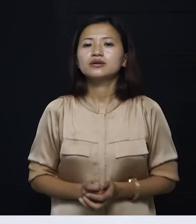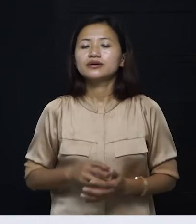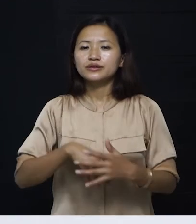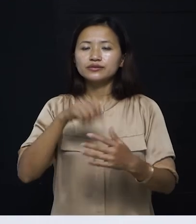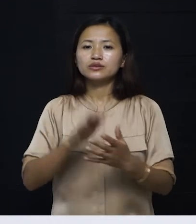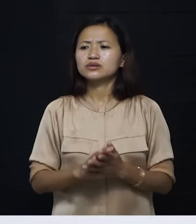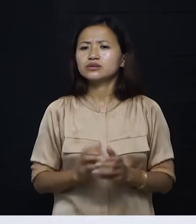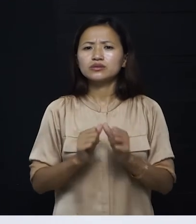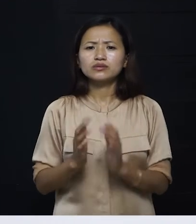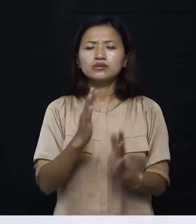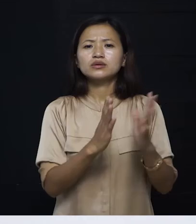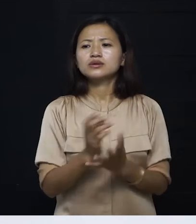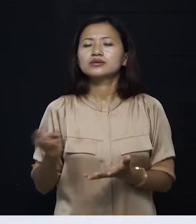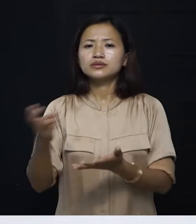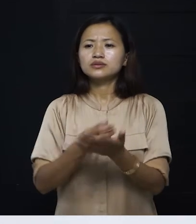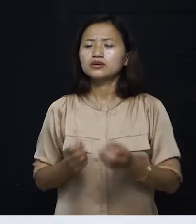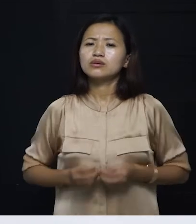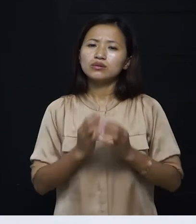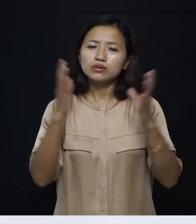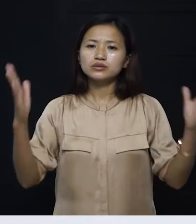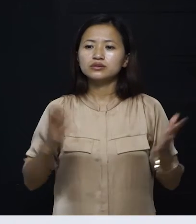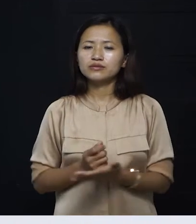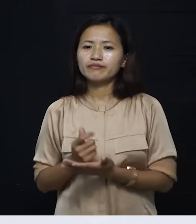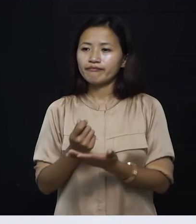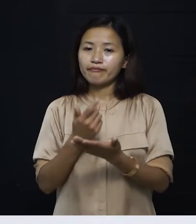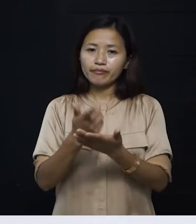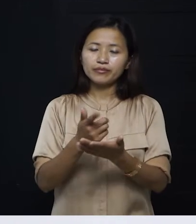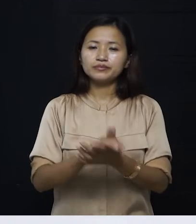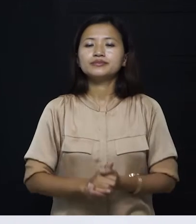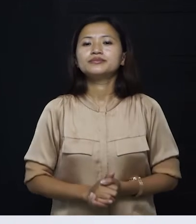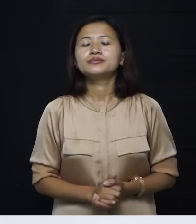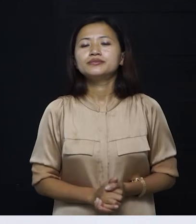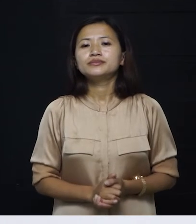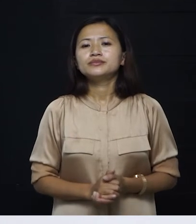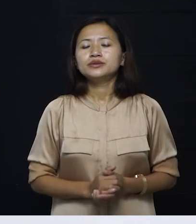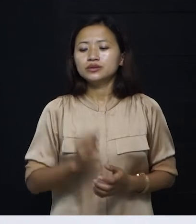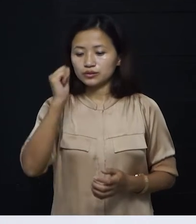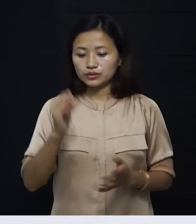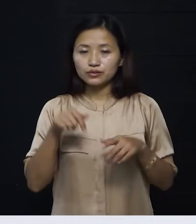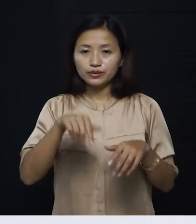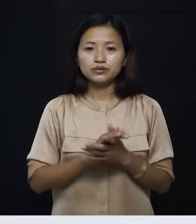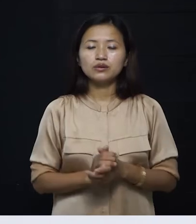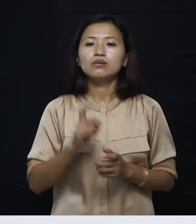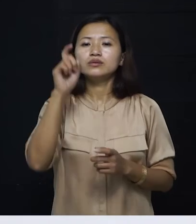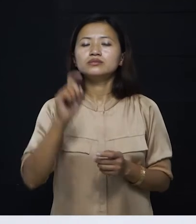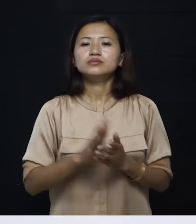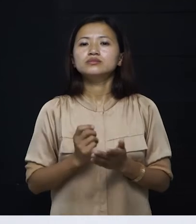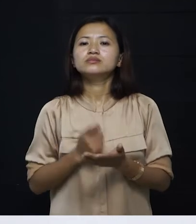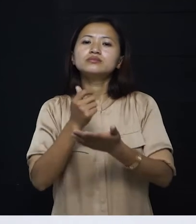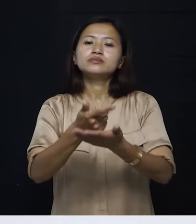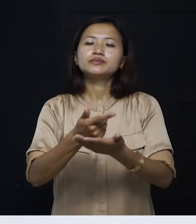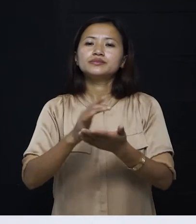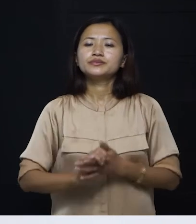do agriculture, the farmers also, they will be spending lots of money, okay, expenditure. And so here, why they need expenditure